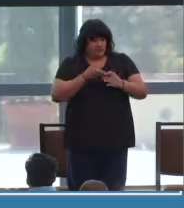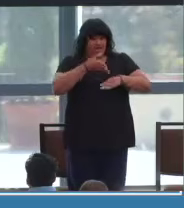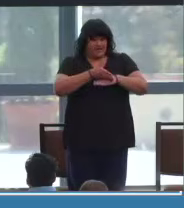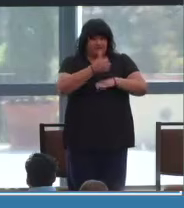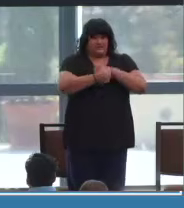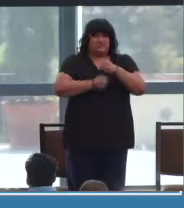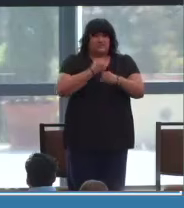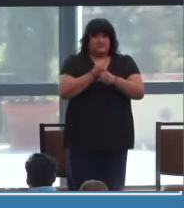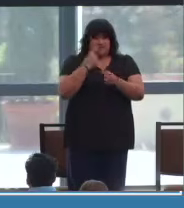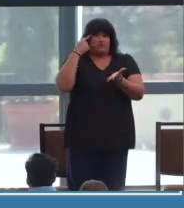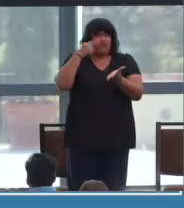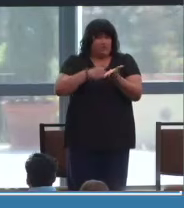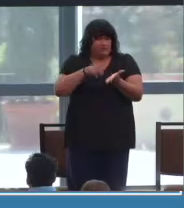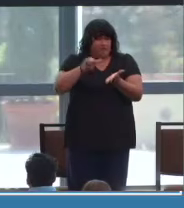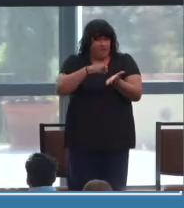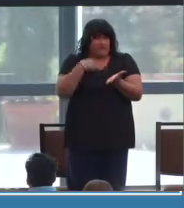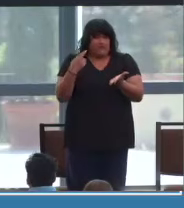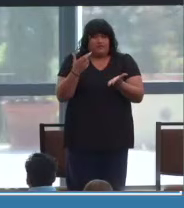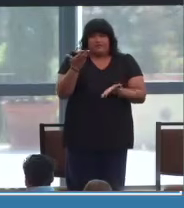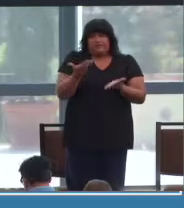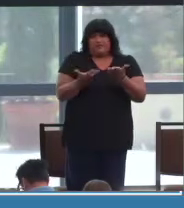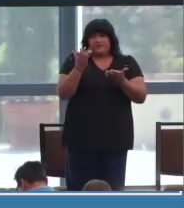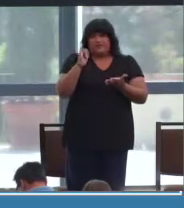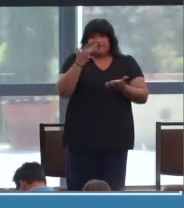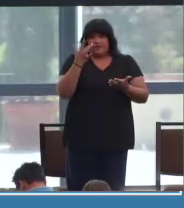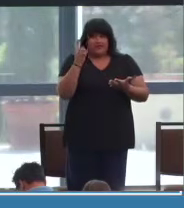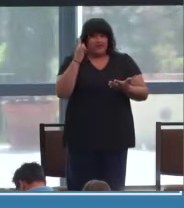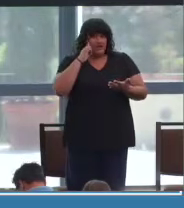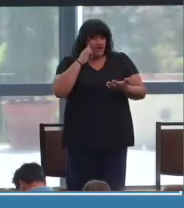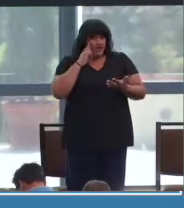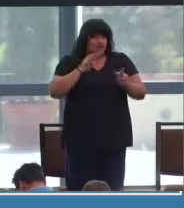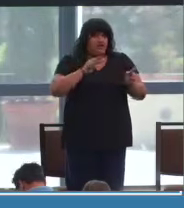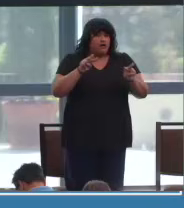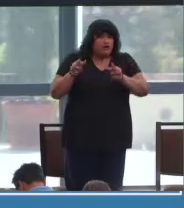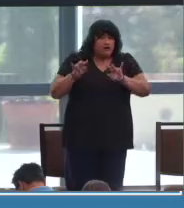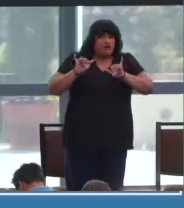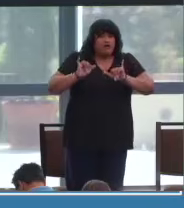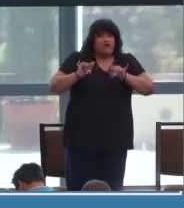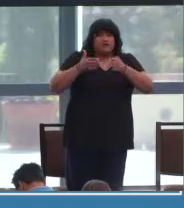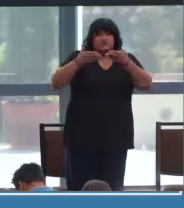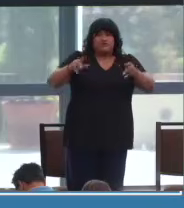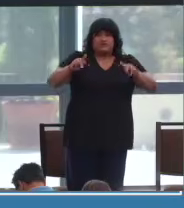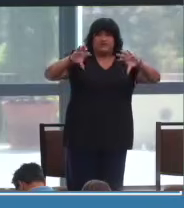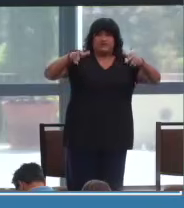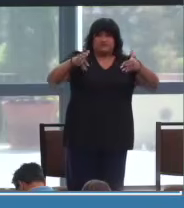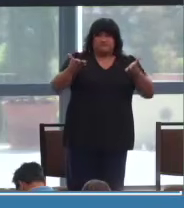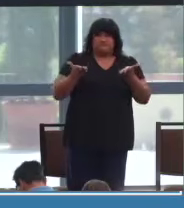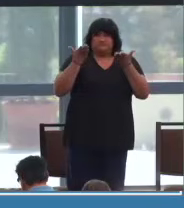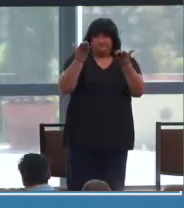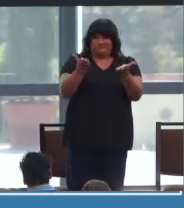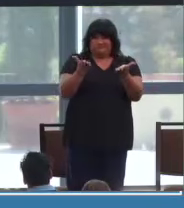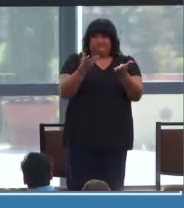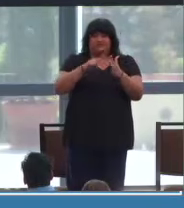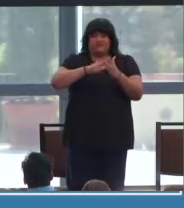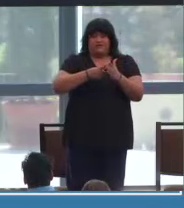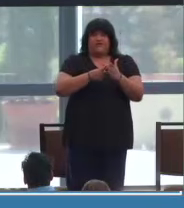some of those heart disease risks. So that's why you may hear now that, you know, the general population, it's recommended maybe to